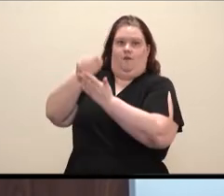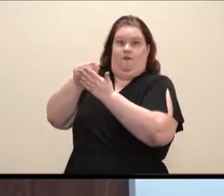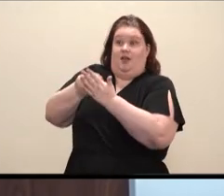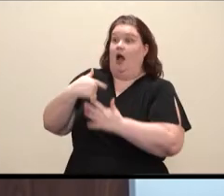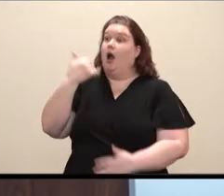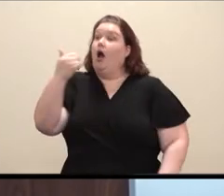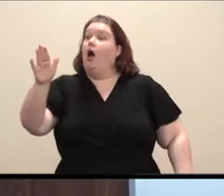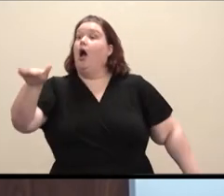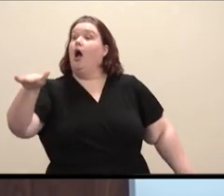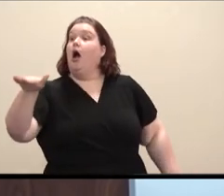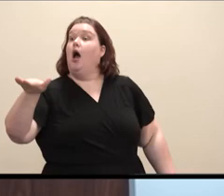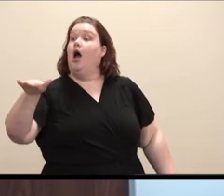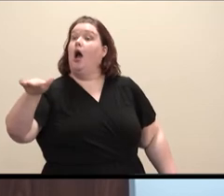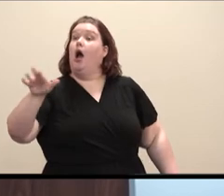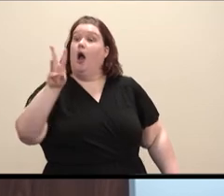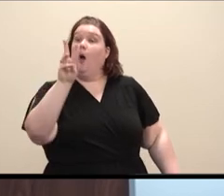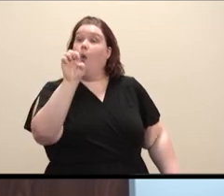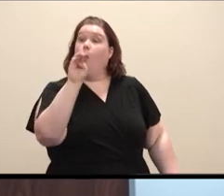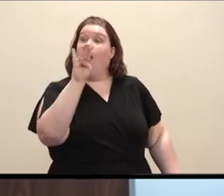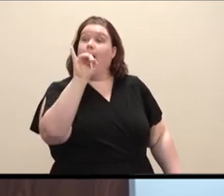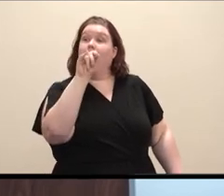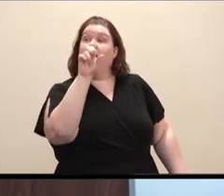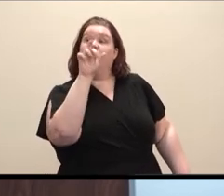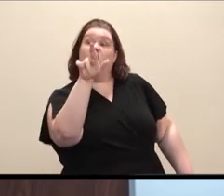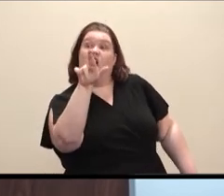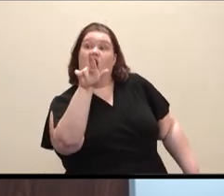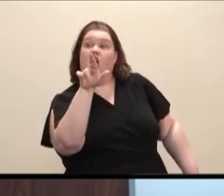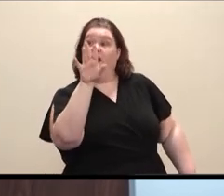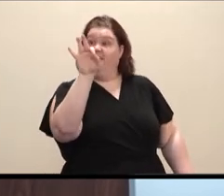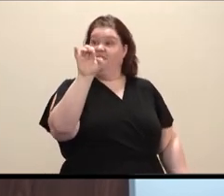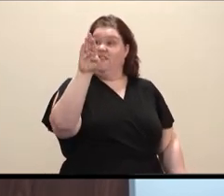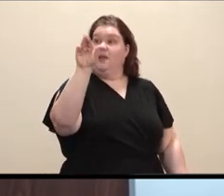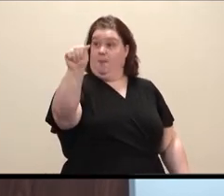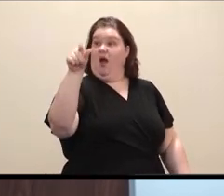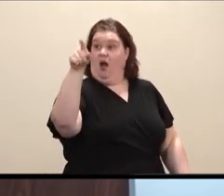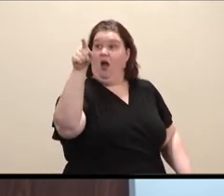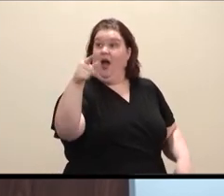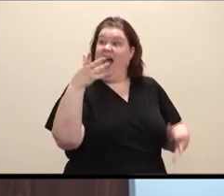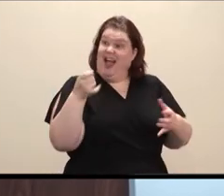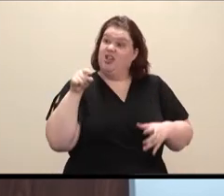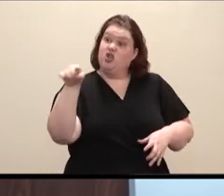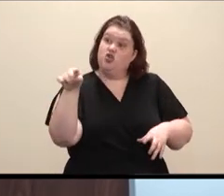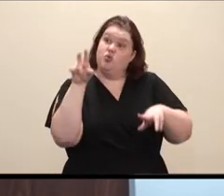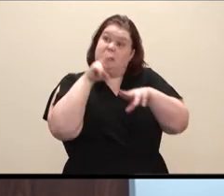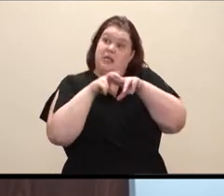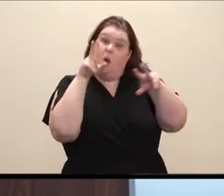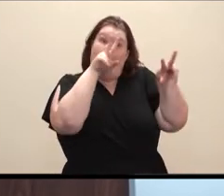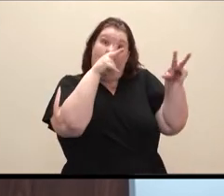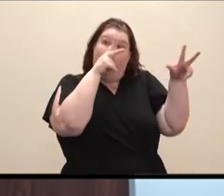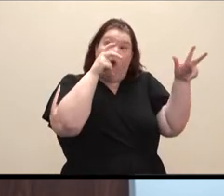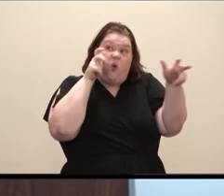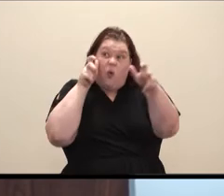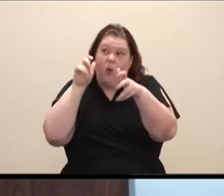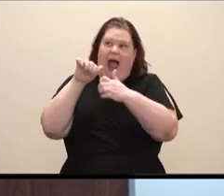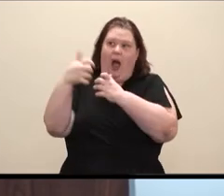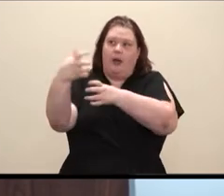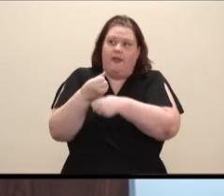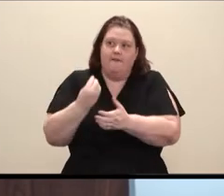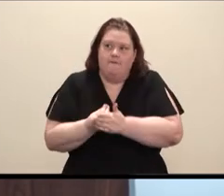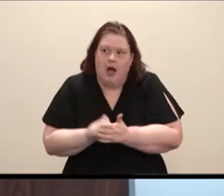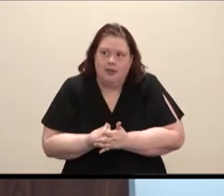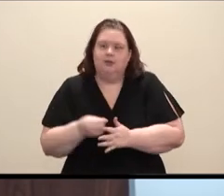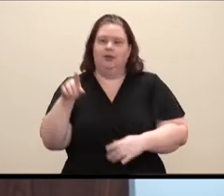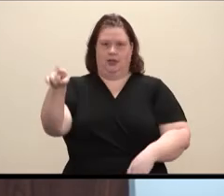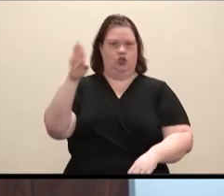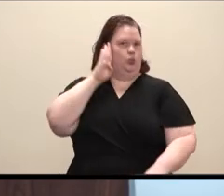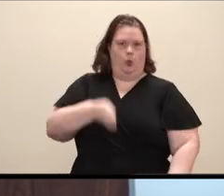call Robin up and say, there's a webinar on FEMA. I can't be at it. I need you to sit through this webinar to see how we can get these FEMA funds. And